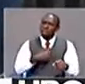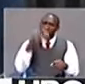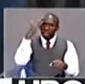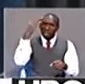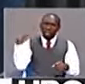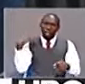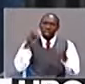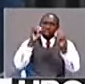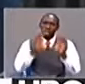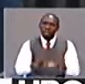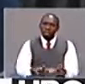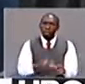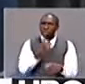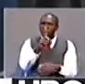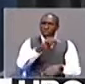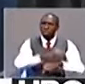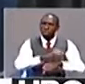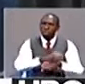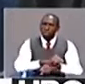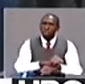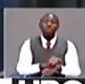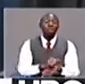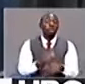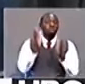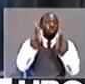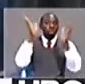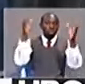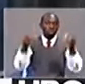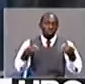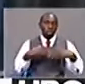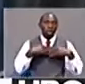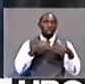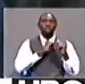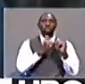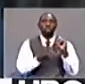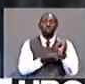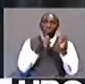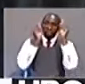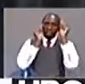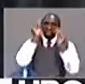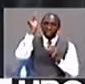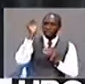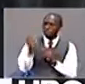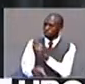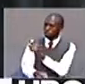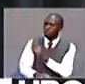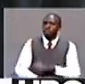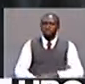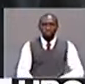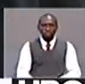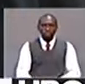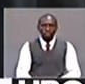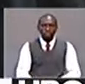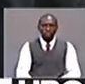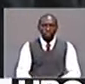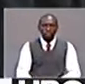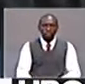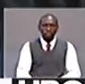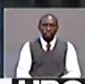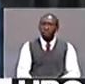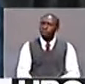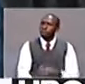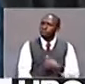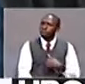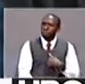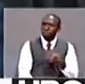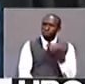after Shimoni was demolished. The Archbishop gave me a job in marching here. Honorable Speaker, I want to put this on record,